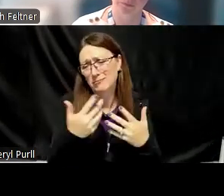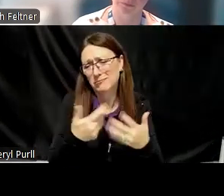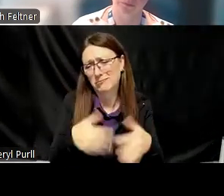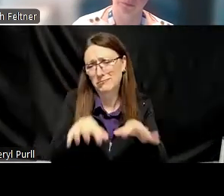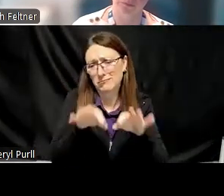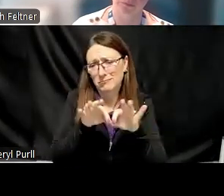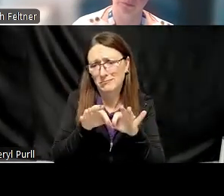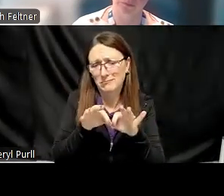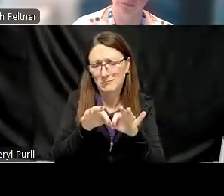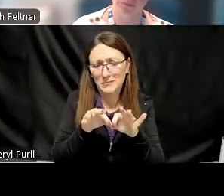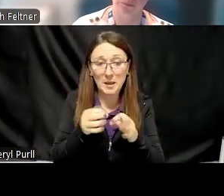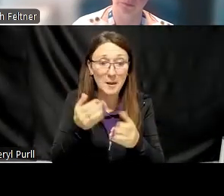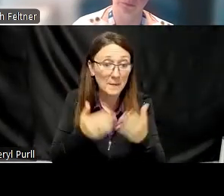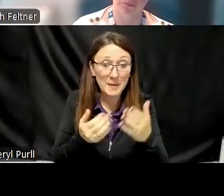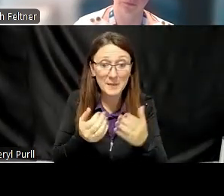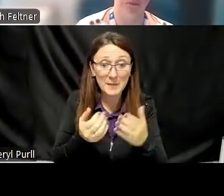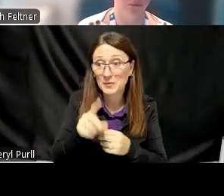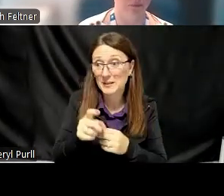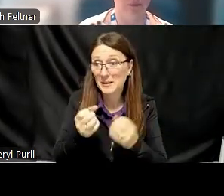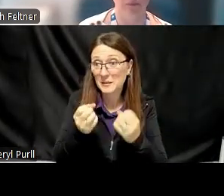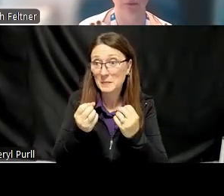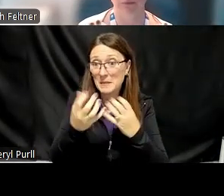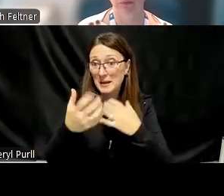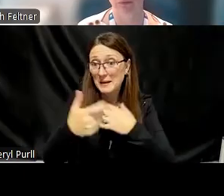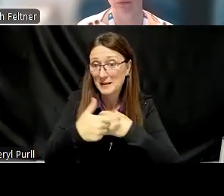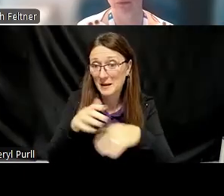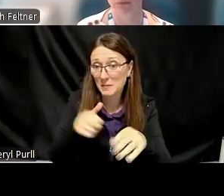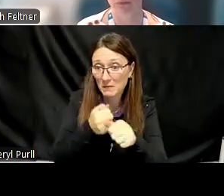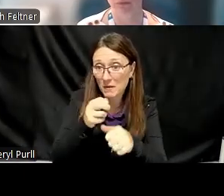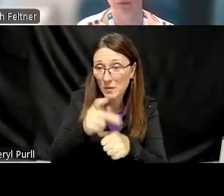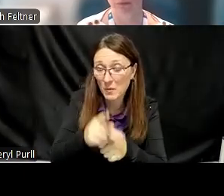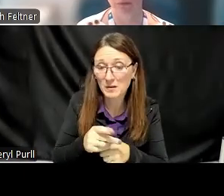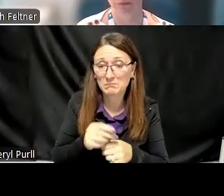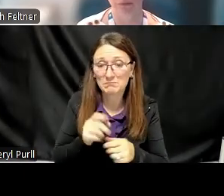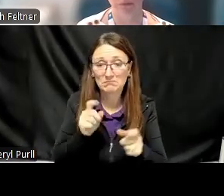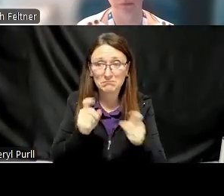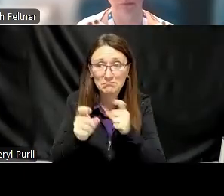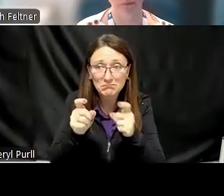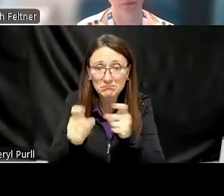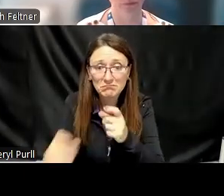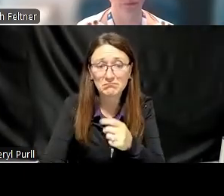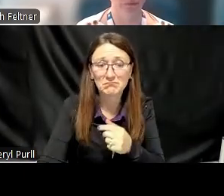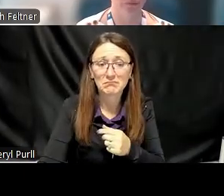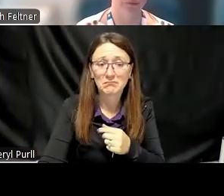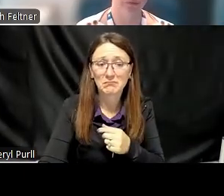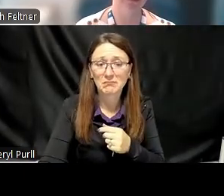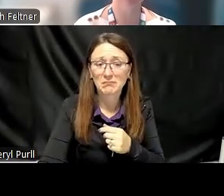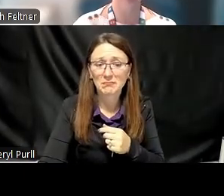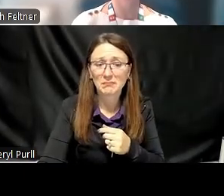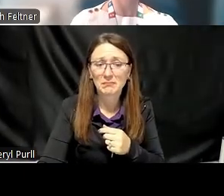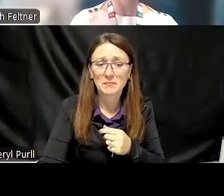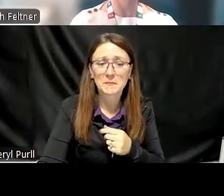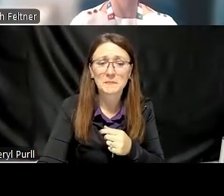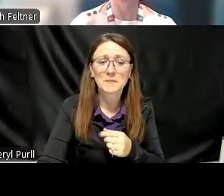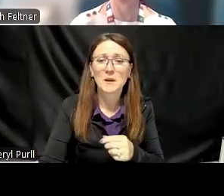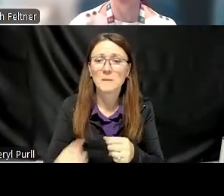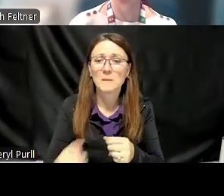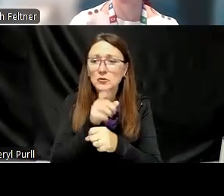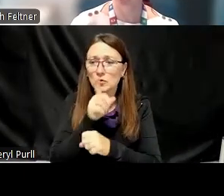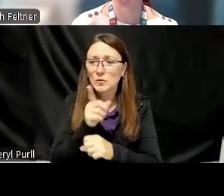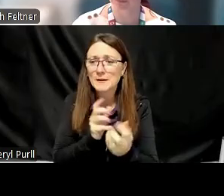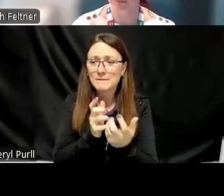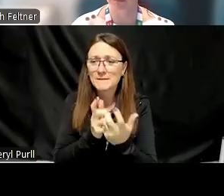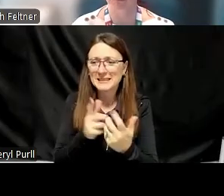You might need multiple follow-ups, tweaks. We want to make sure that they're fit to exactly what you need.